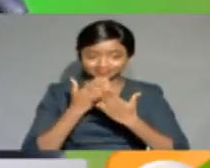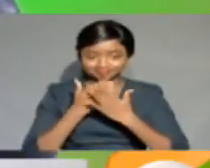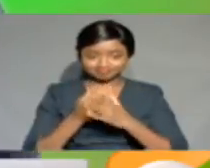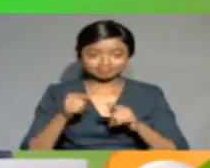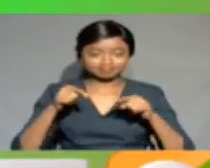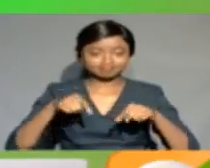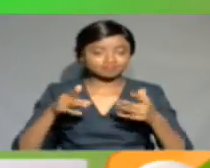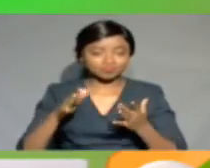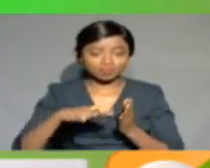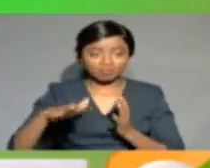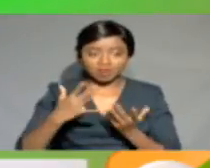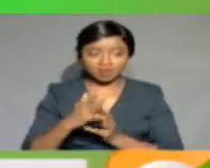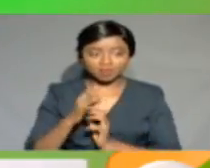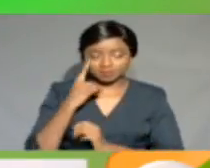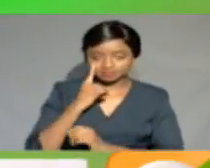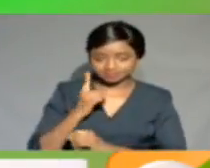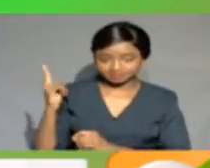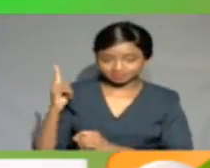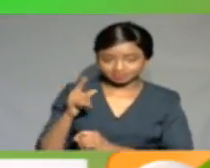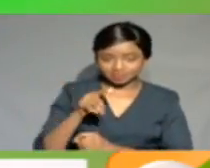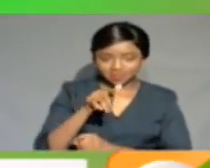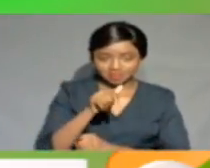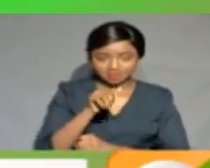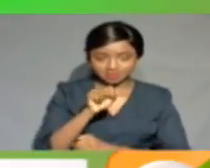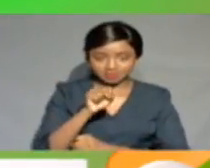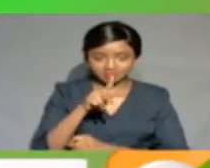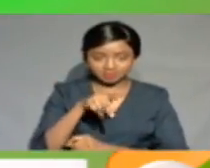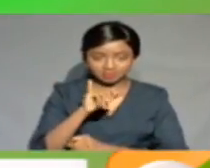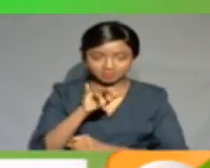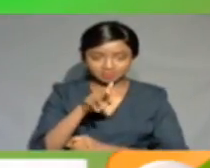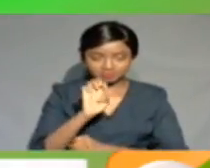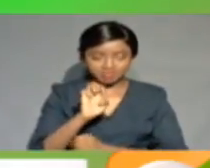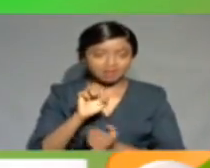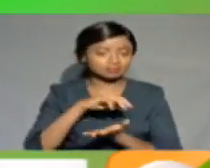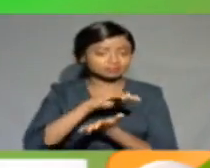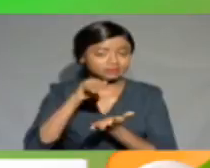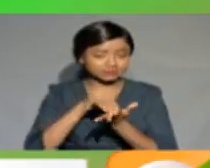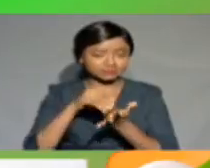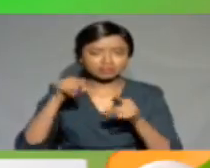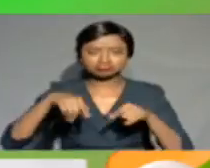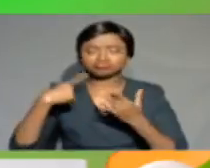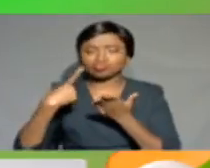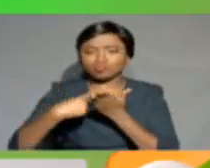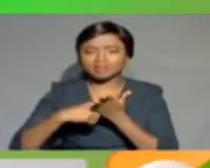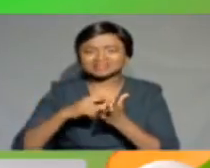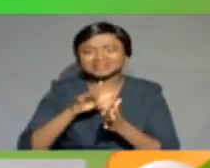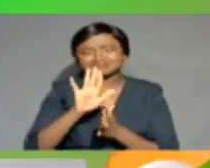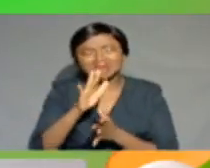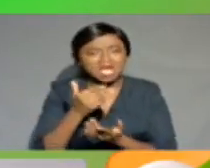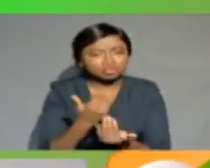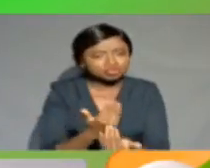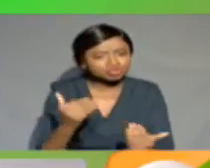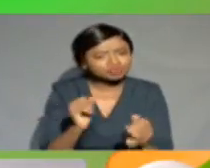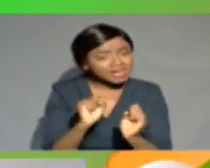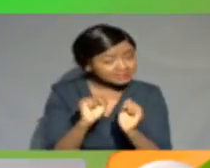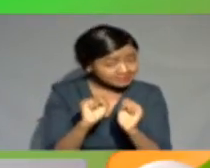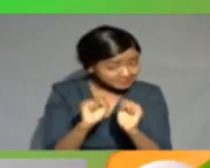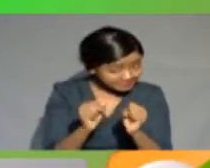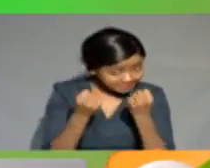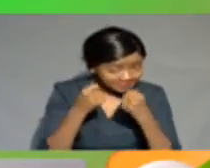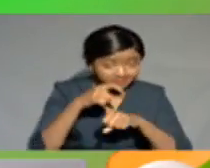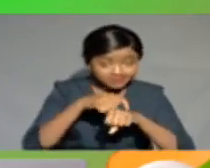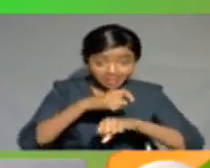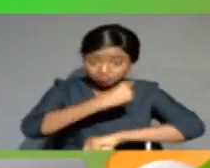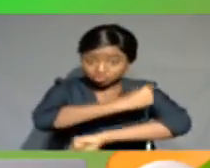the Simba Corp Aspire Center. This is where we're having the discussion on how safe is your child in school. It's been a